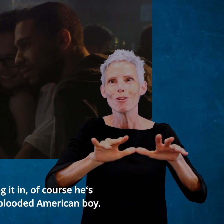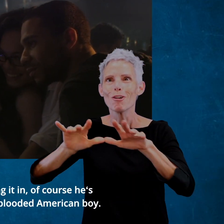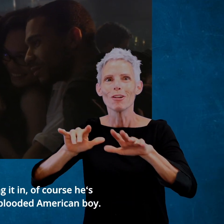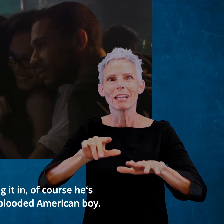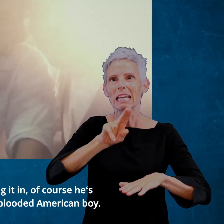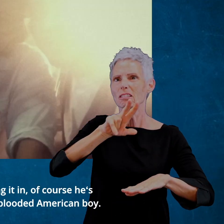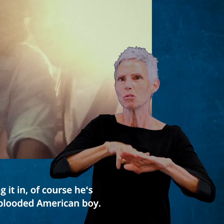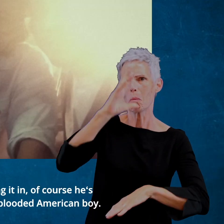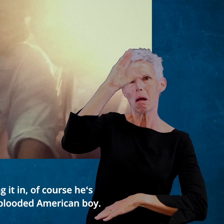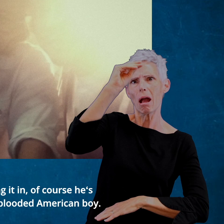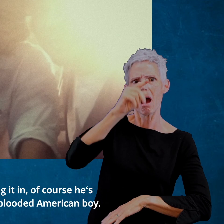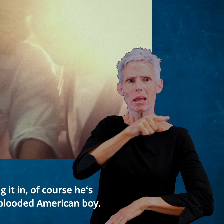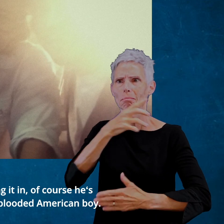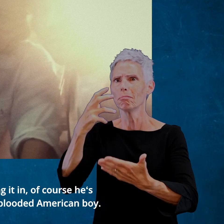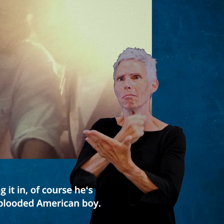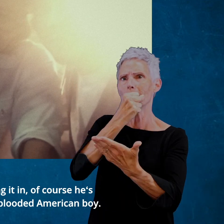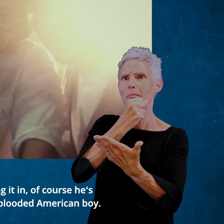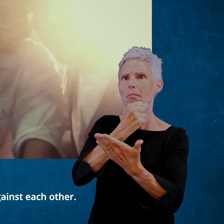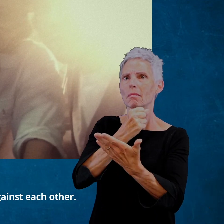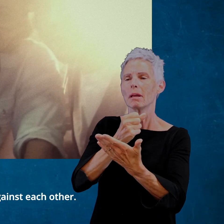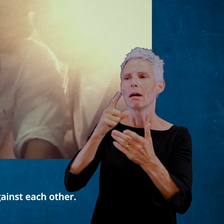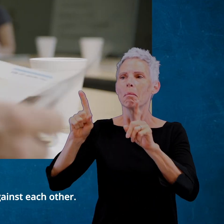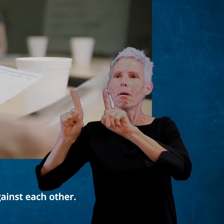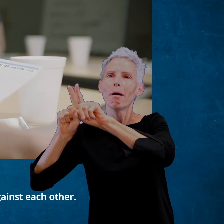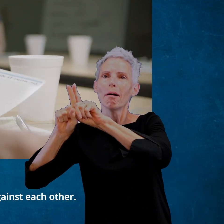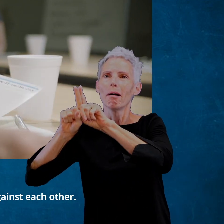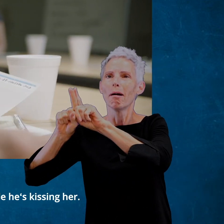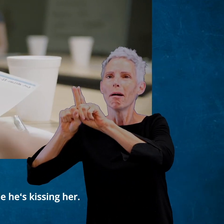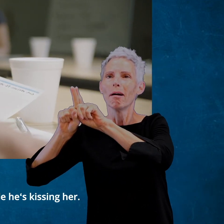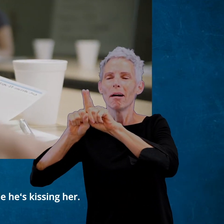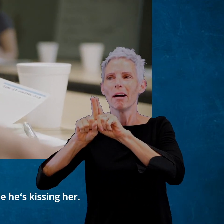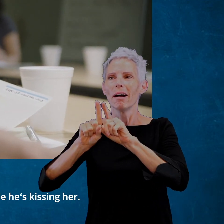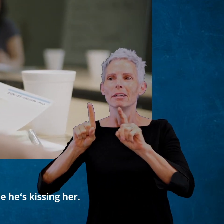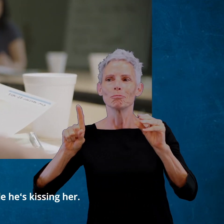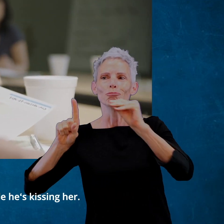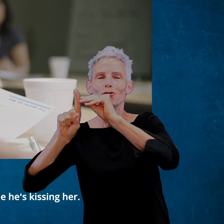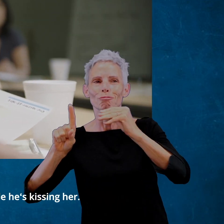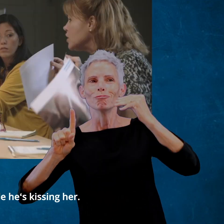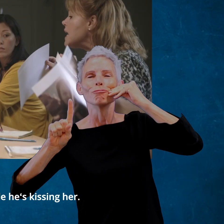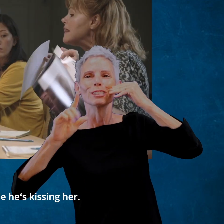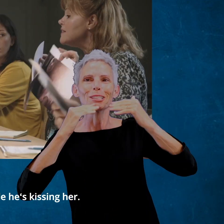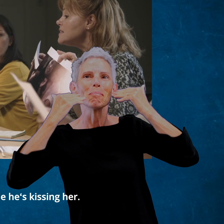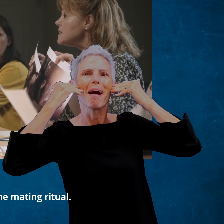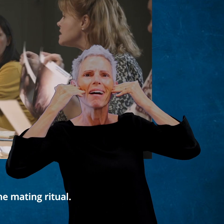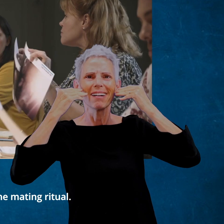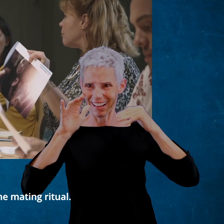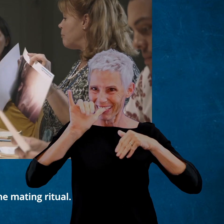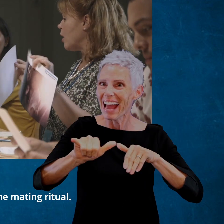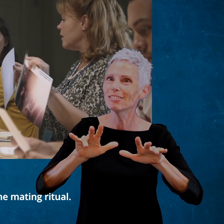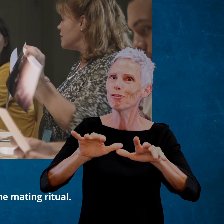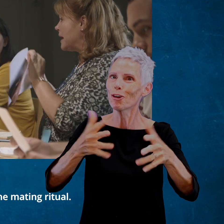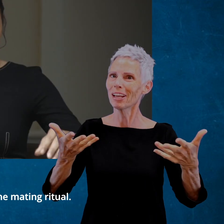he's a normal, healthy, red-blooded American boy. Pushing all up against each other. She's smiling while he's kissing her. This